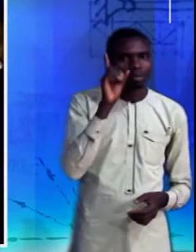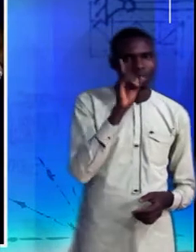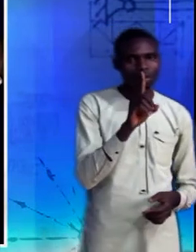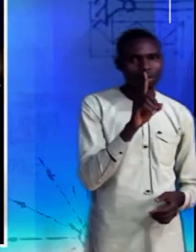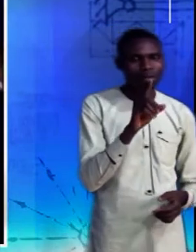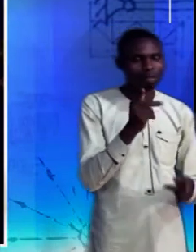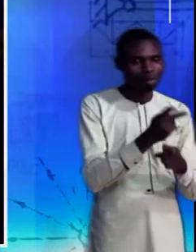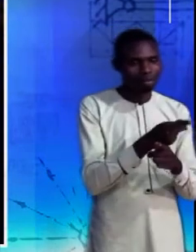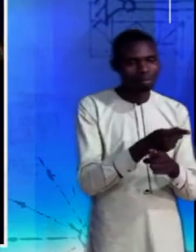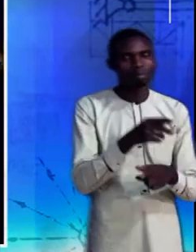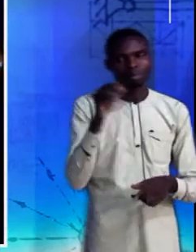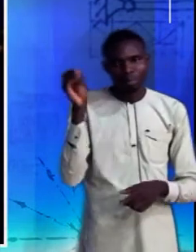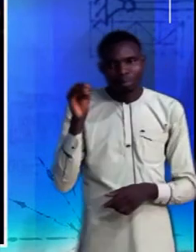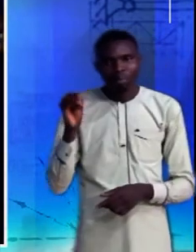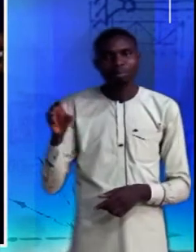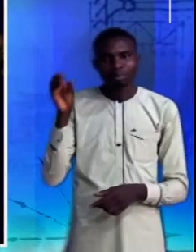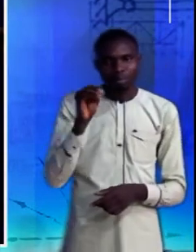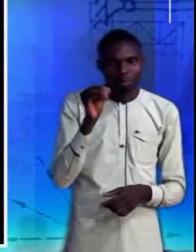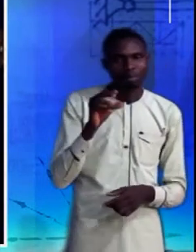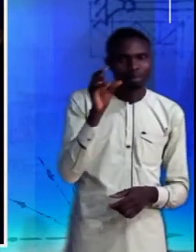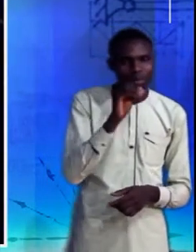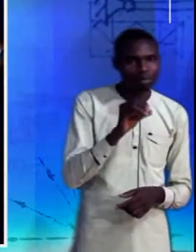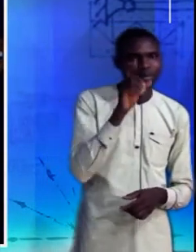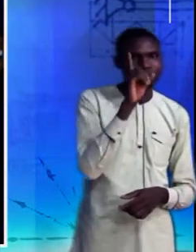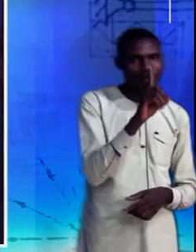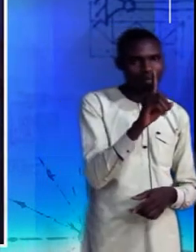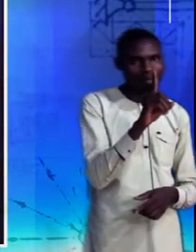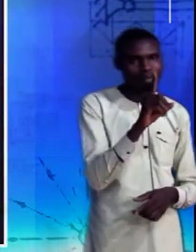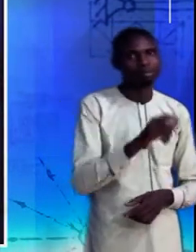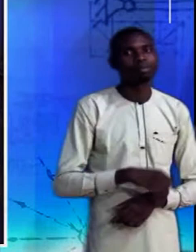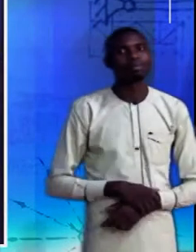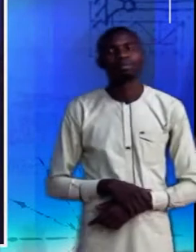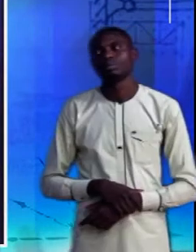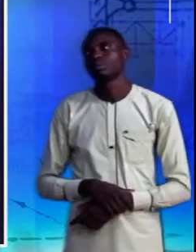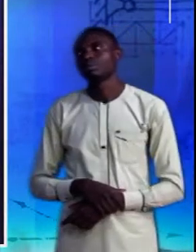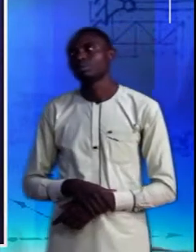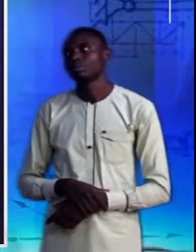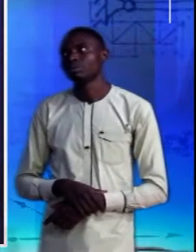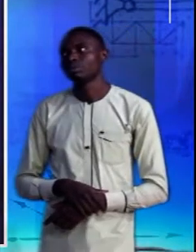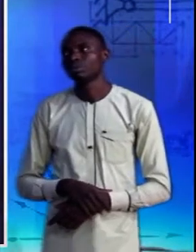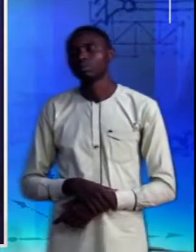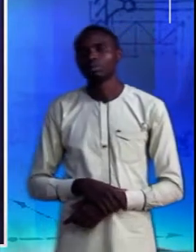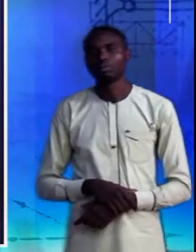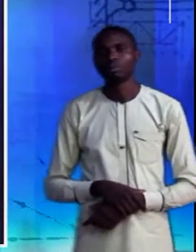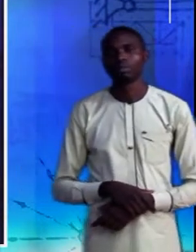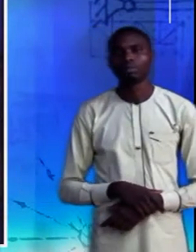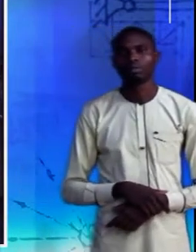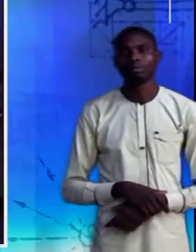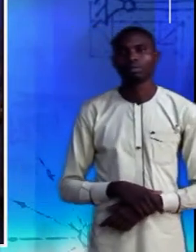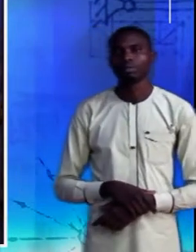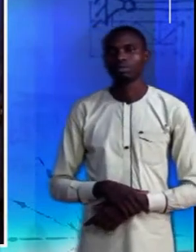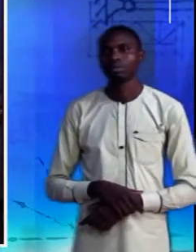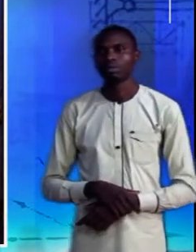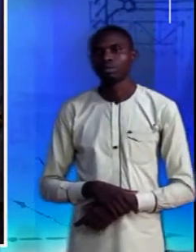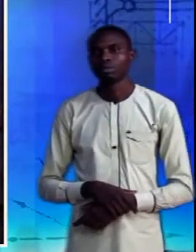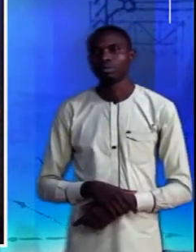720 is what? Is it days, hours, minutes, or seconds? We convert our days to hours. So